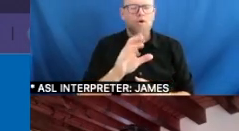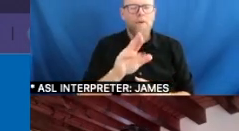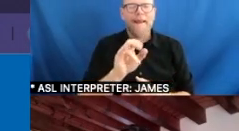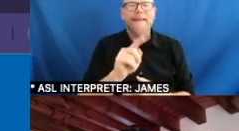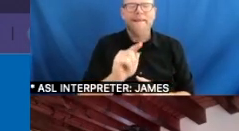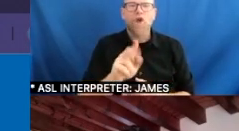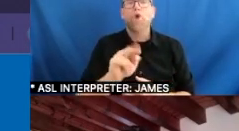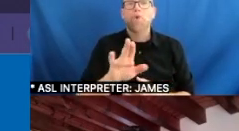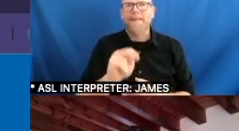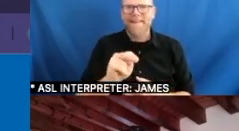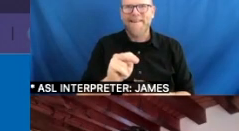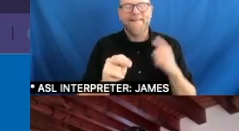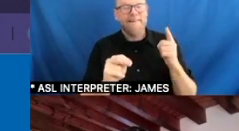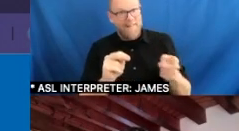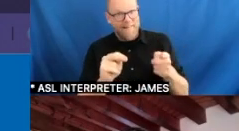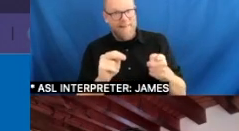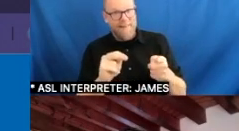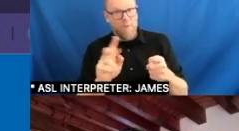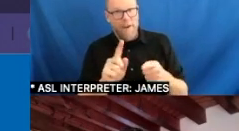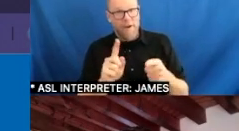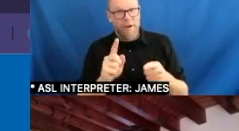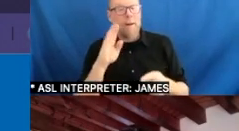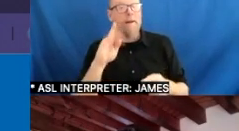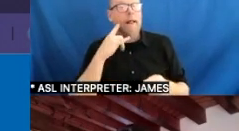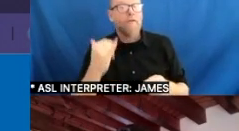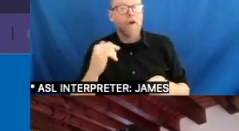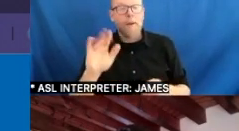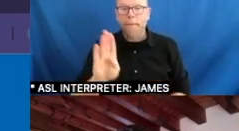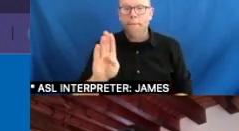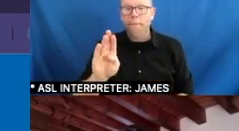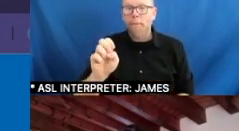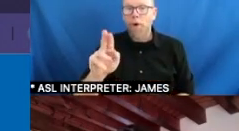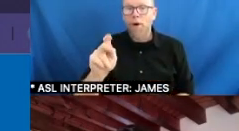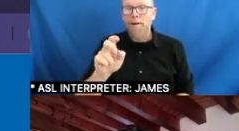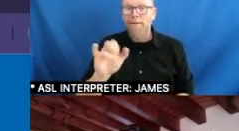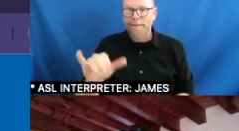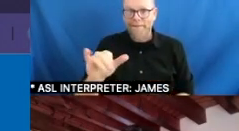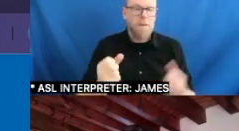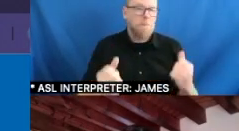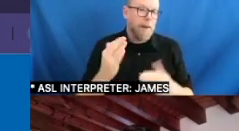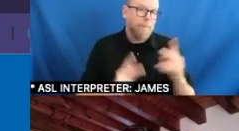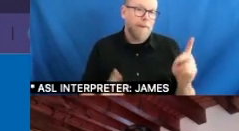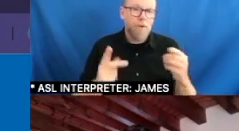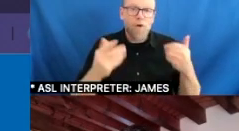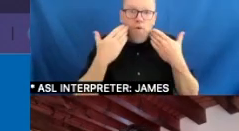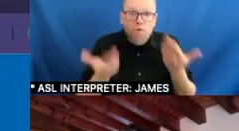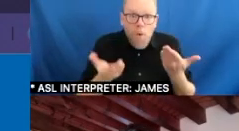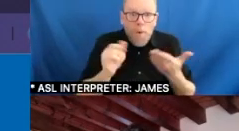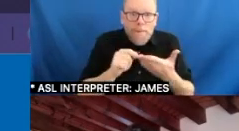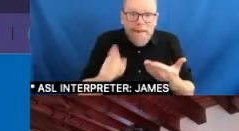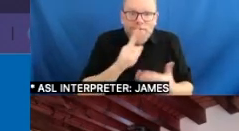point to it because it really shows how many people don't understand that these credit unions are cooperatives. They're